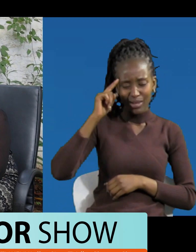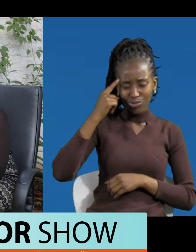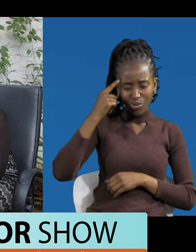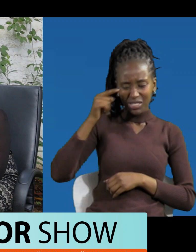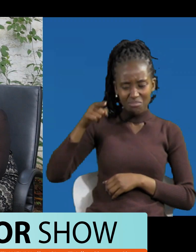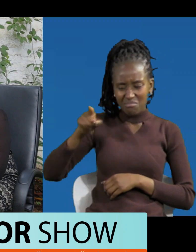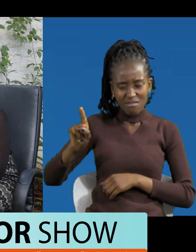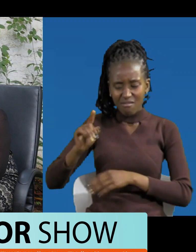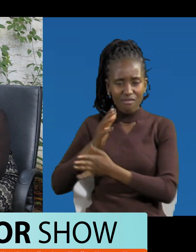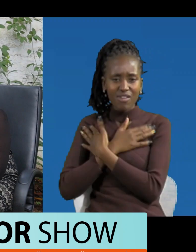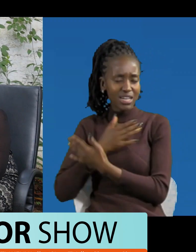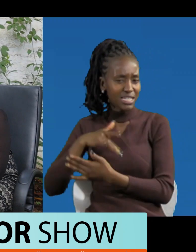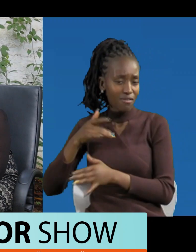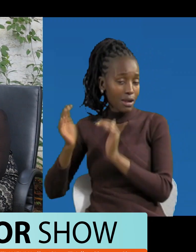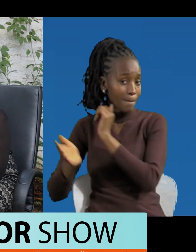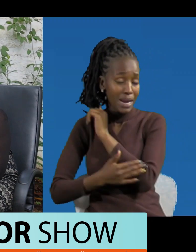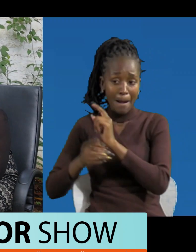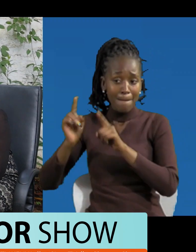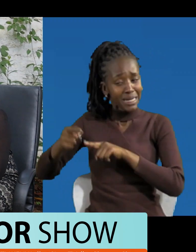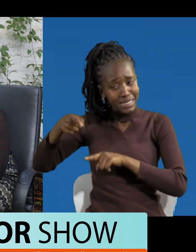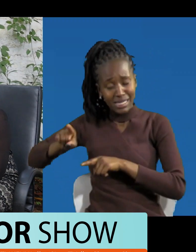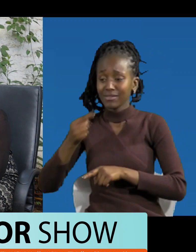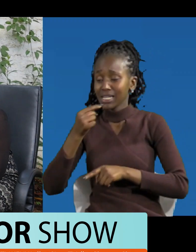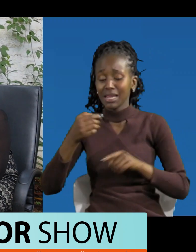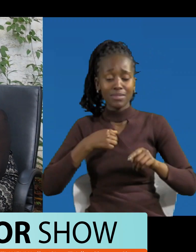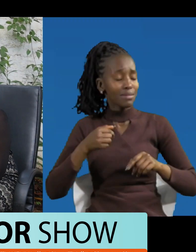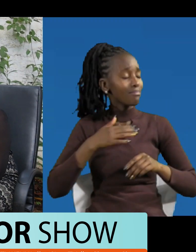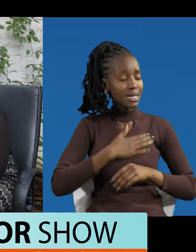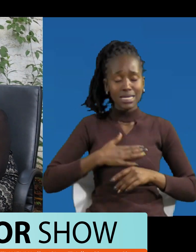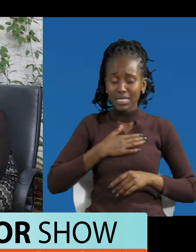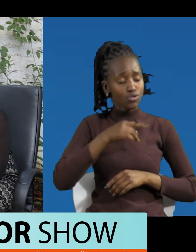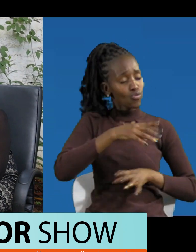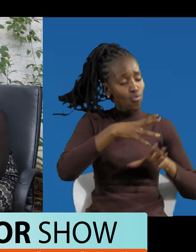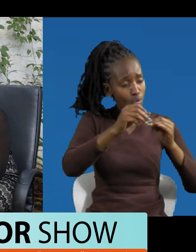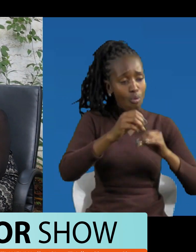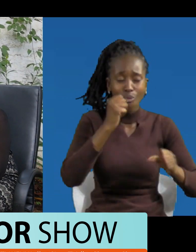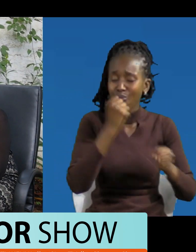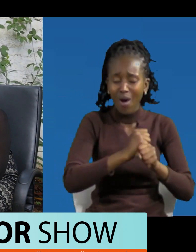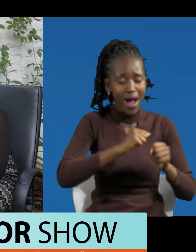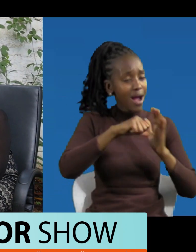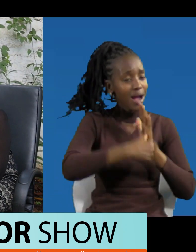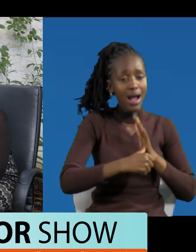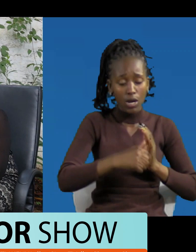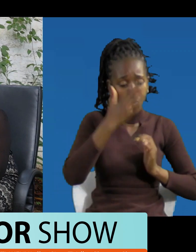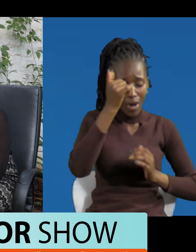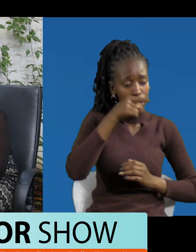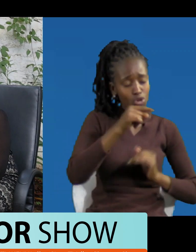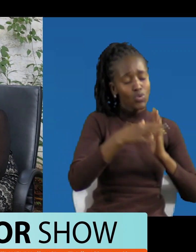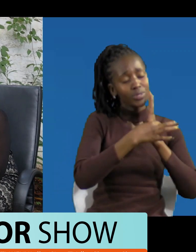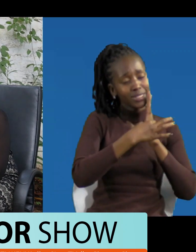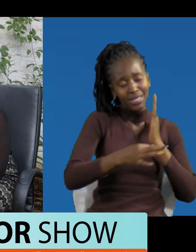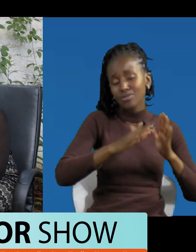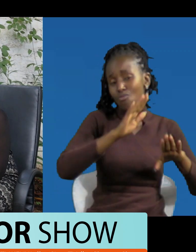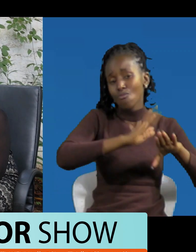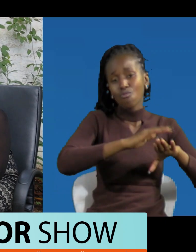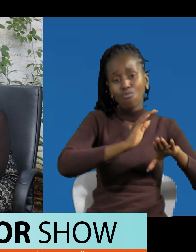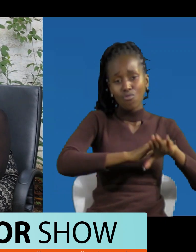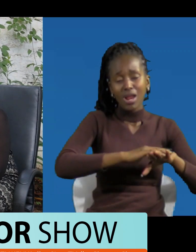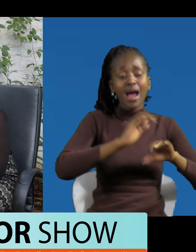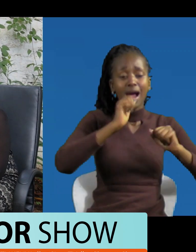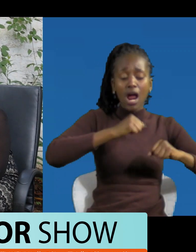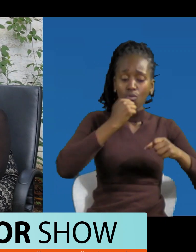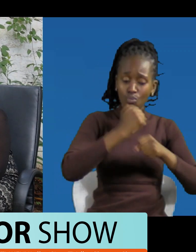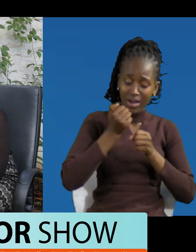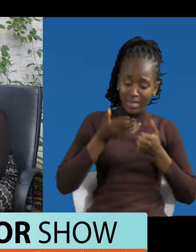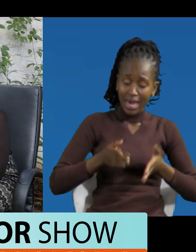You deserve, like, your skill is on another level. It needs to be like even outside Kenya, like, because she felt like I don't